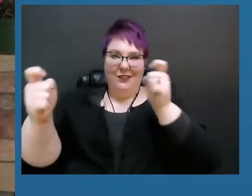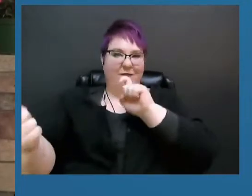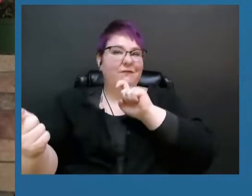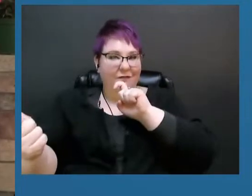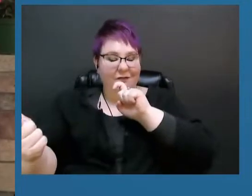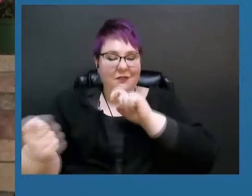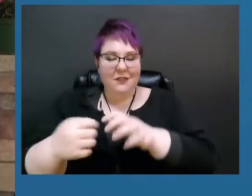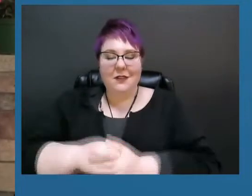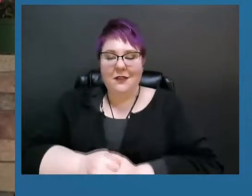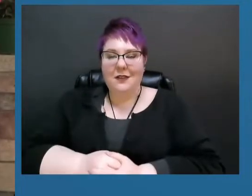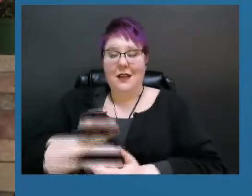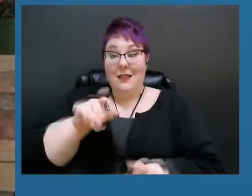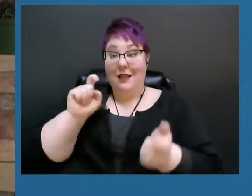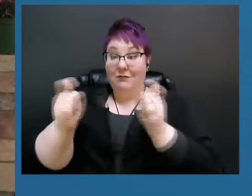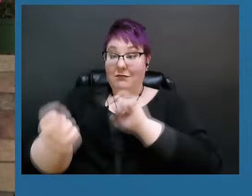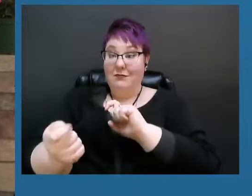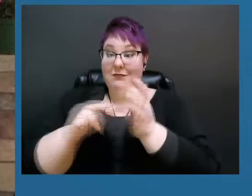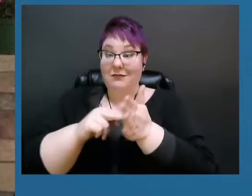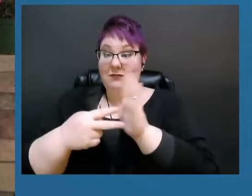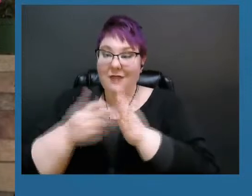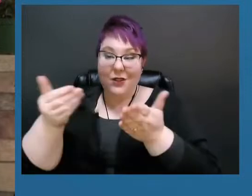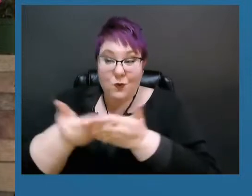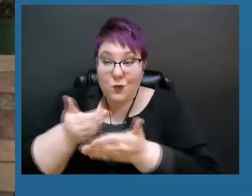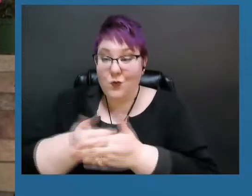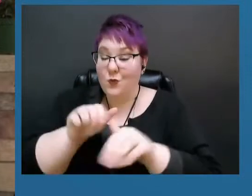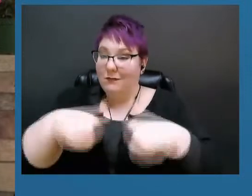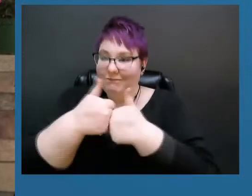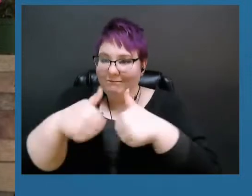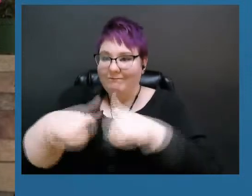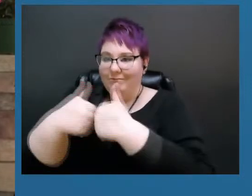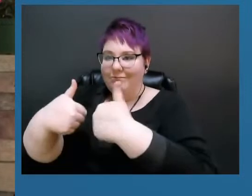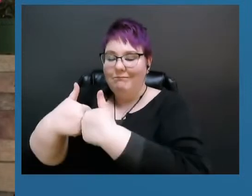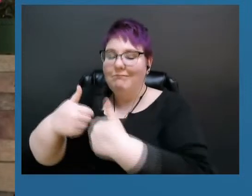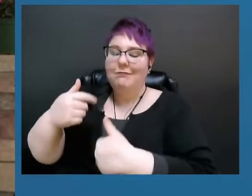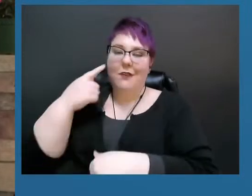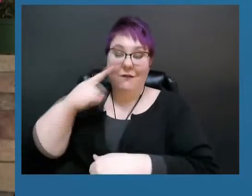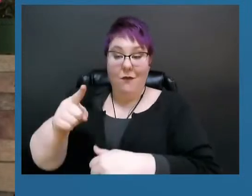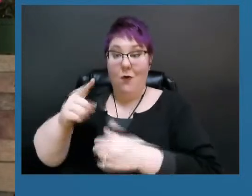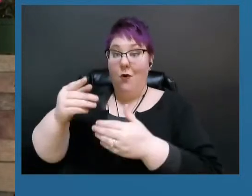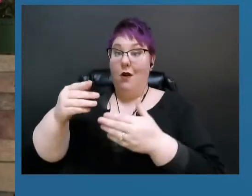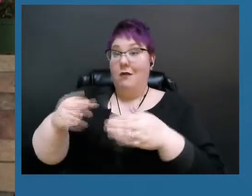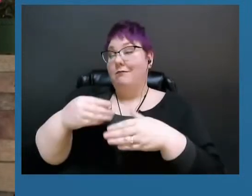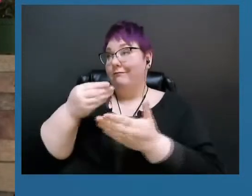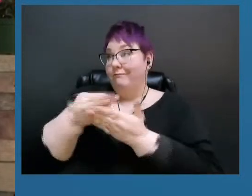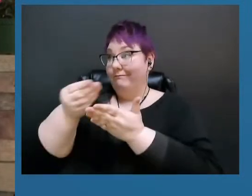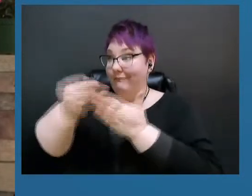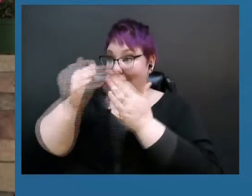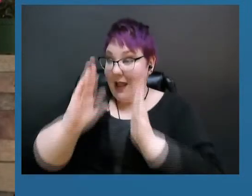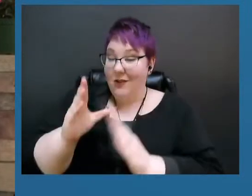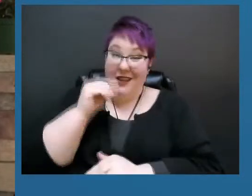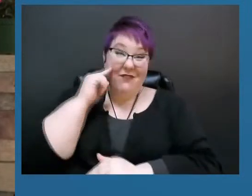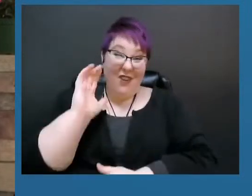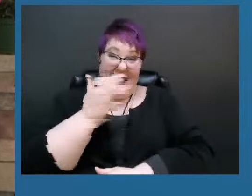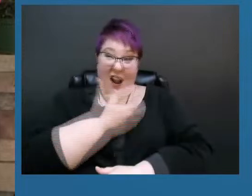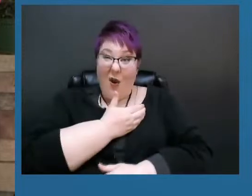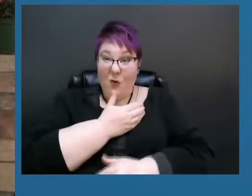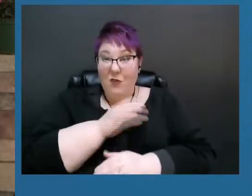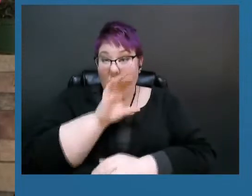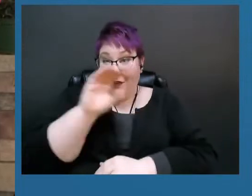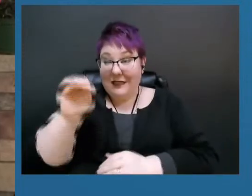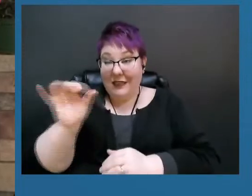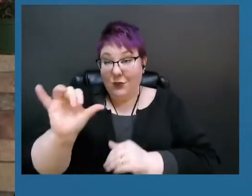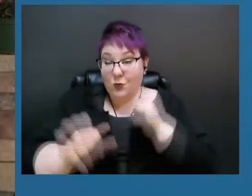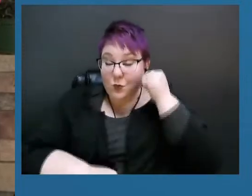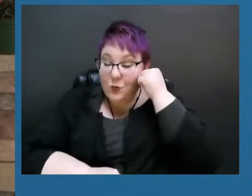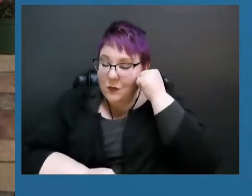And these changes have posed new challenges for homebuyers themselves, as well as for mission-driven organizations like ours. Characteristics of